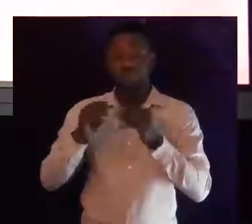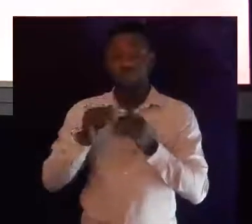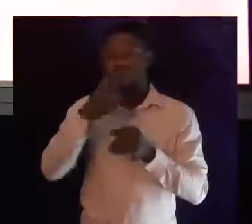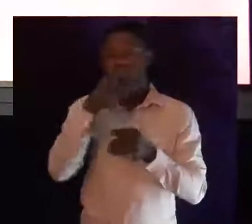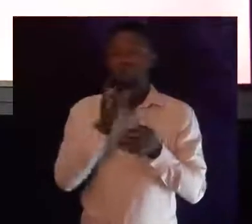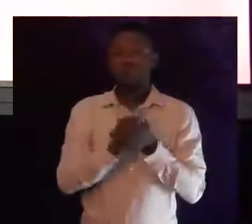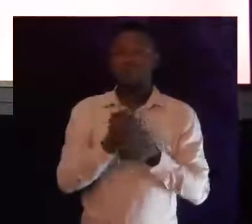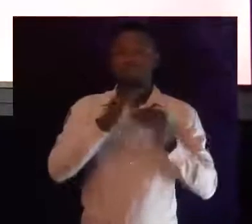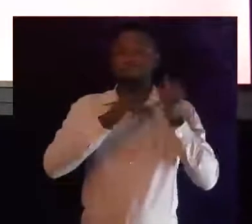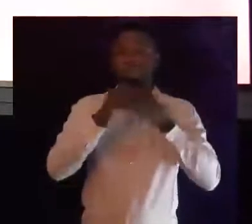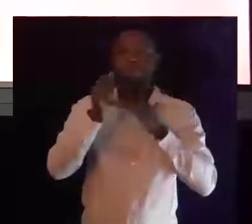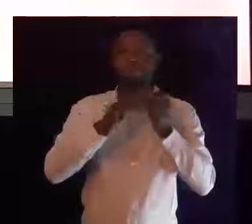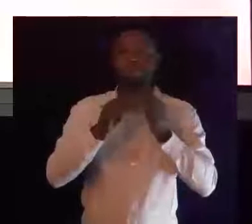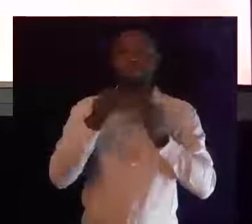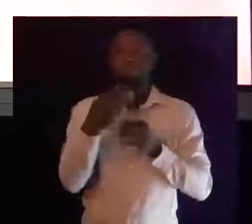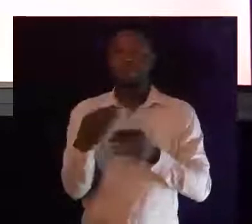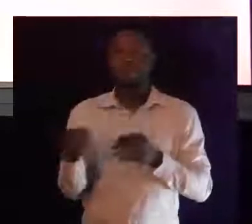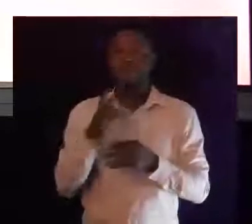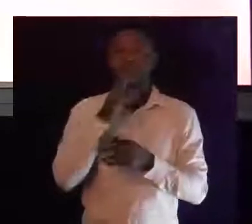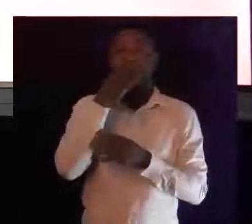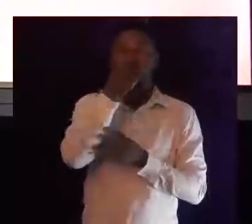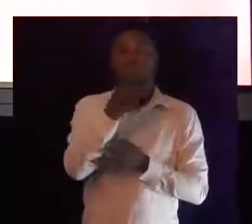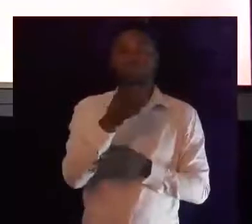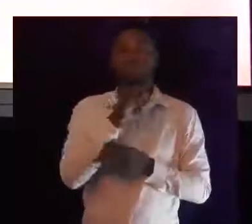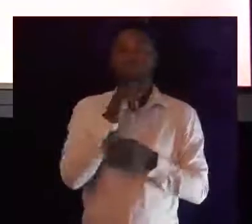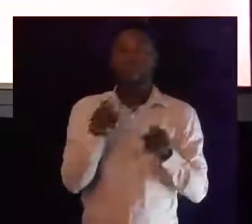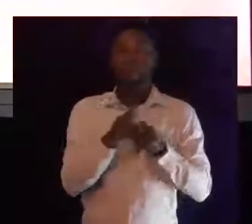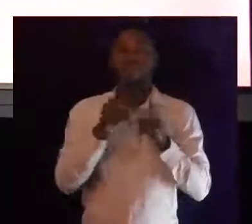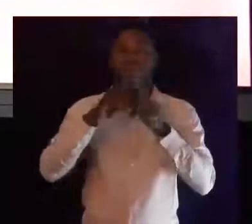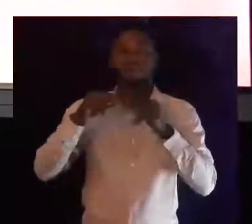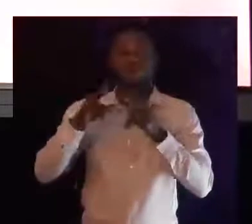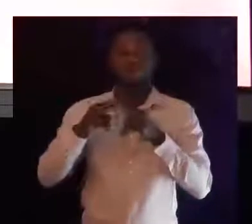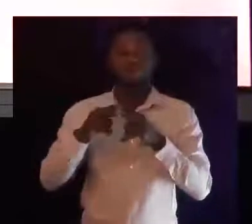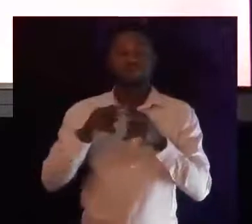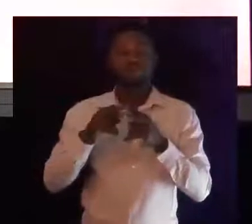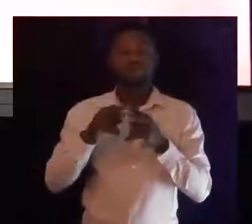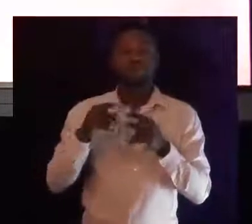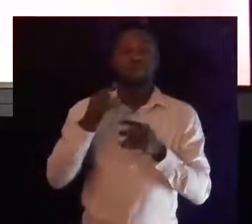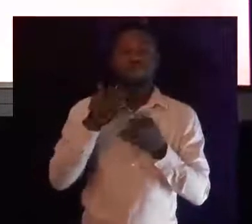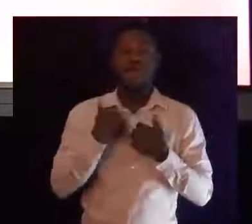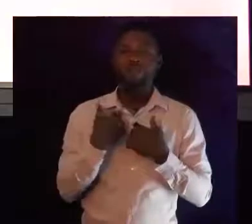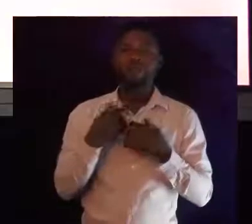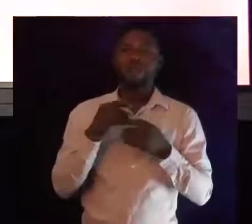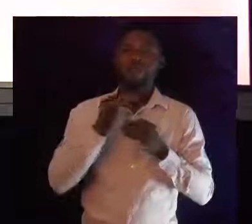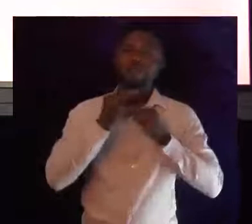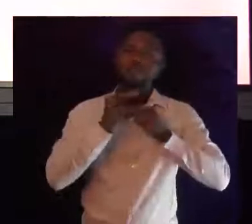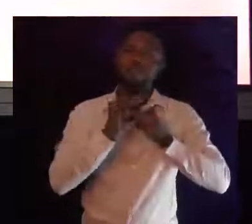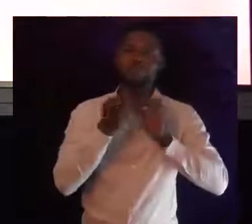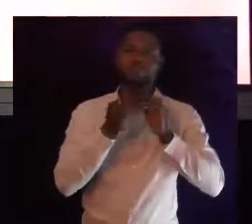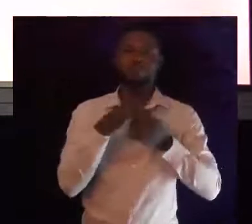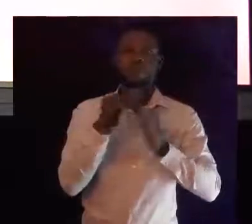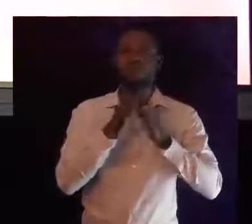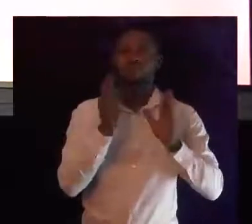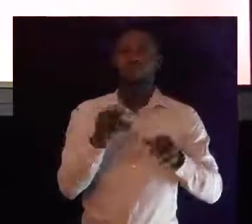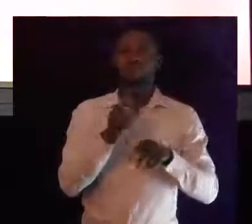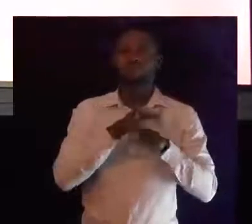of that, building materials are available, unlike the rural areas, because we do have limited number of houses